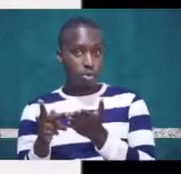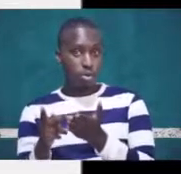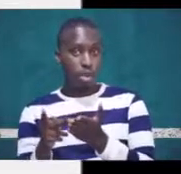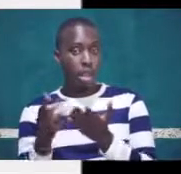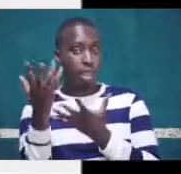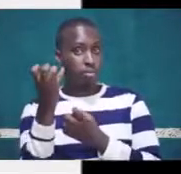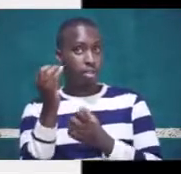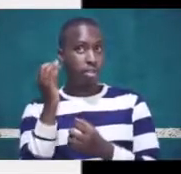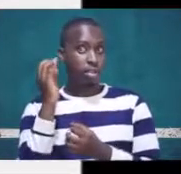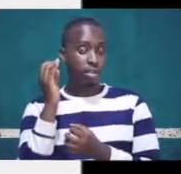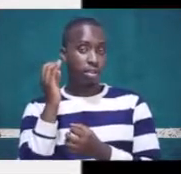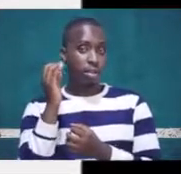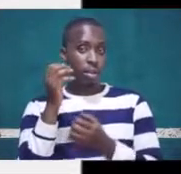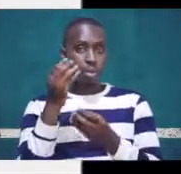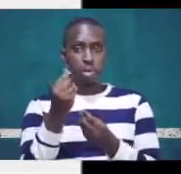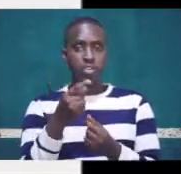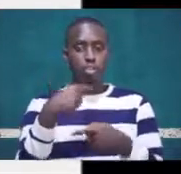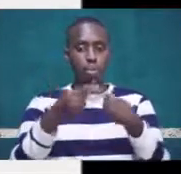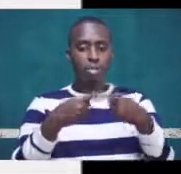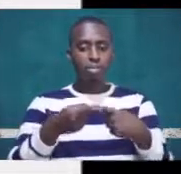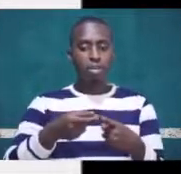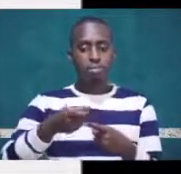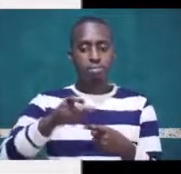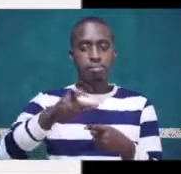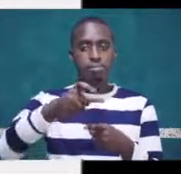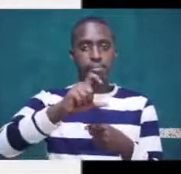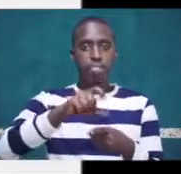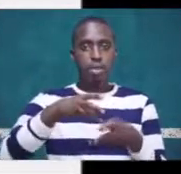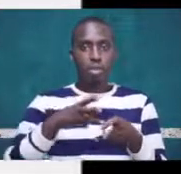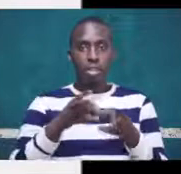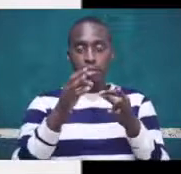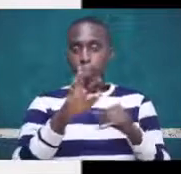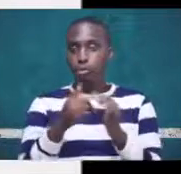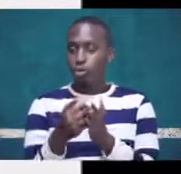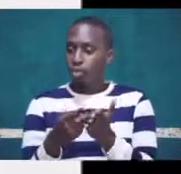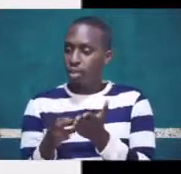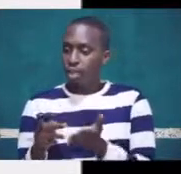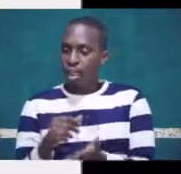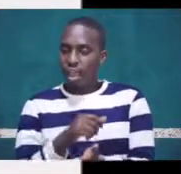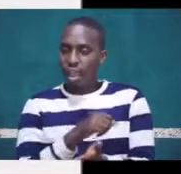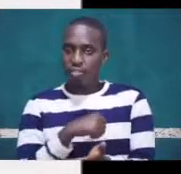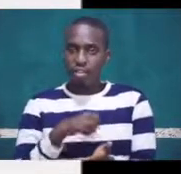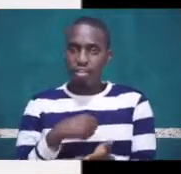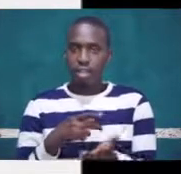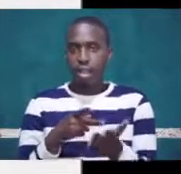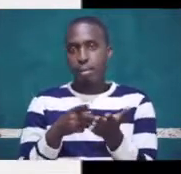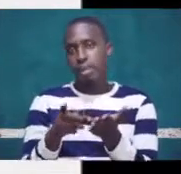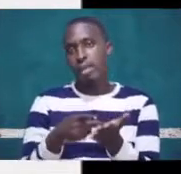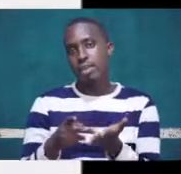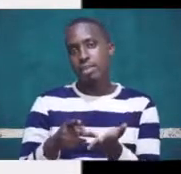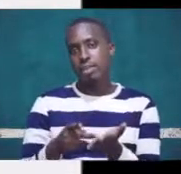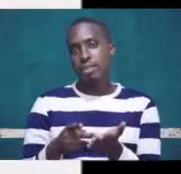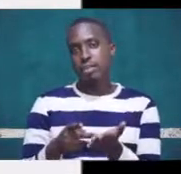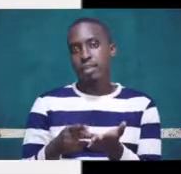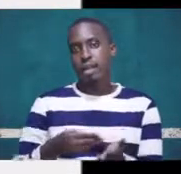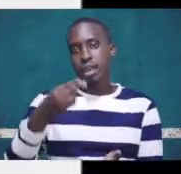to continue increasing, they buy more of the commodity to avoid paying higher prices in the future.